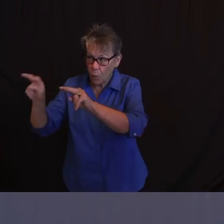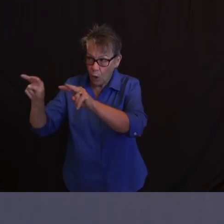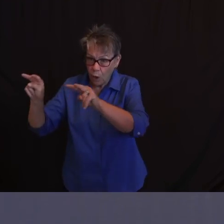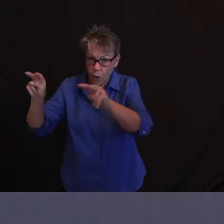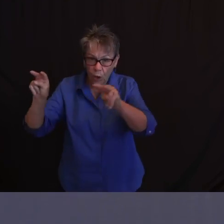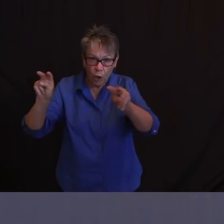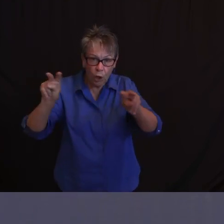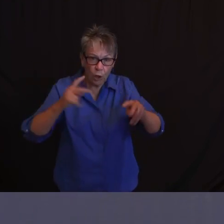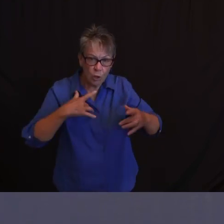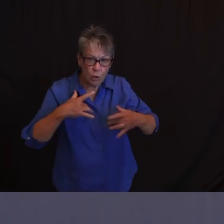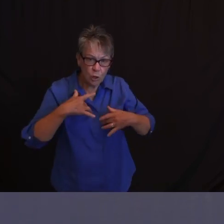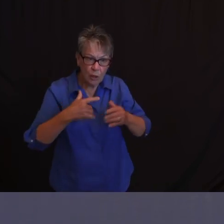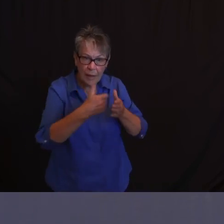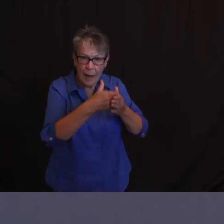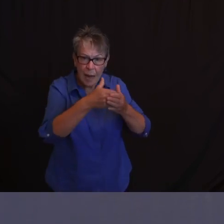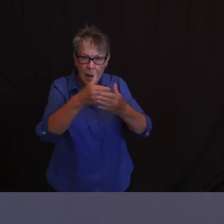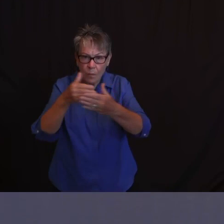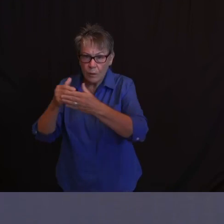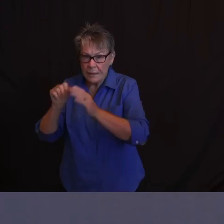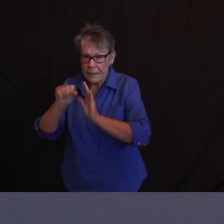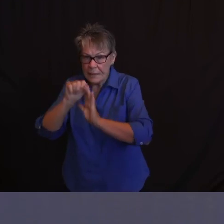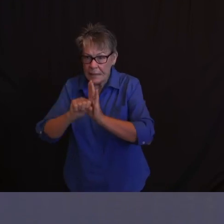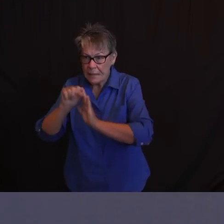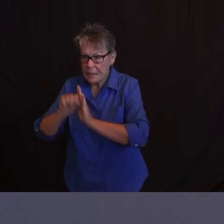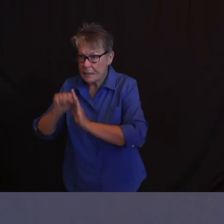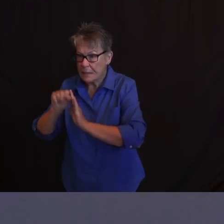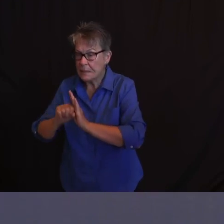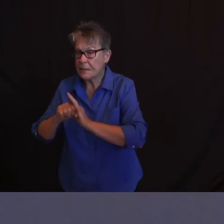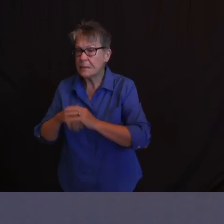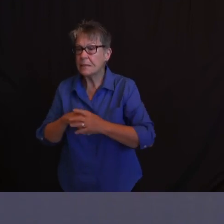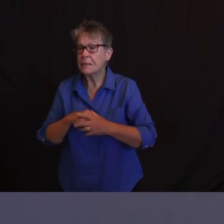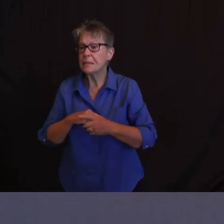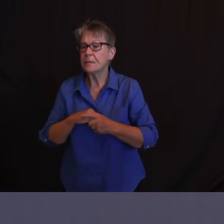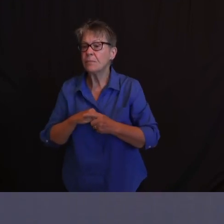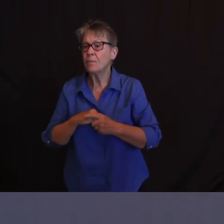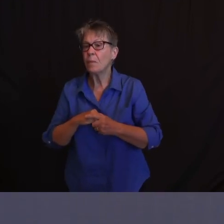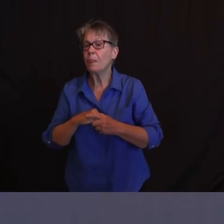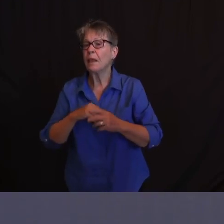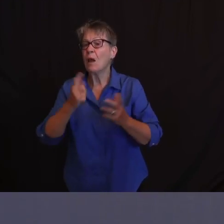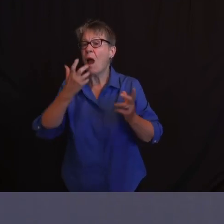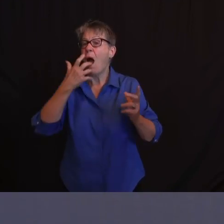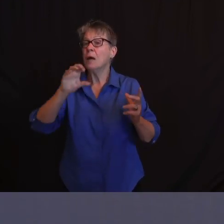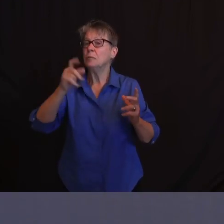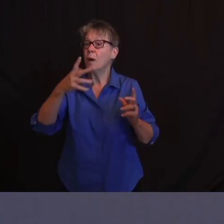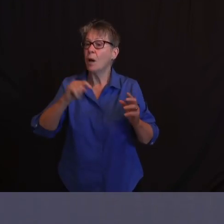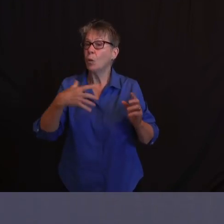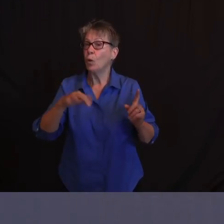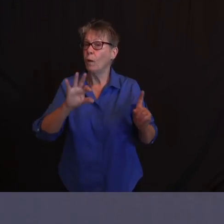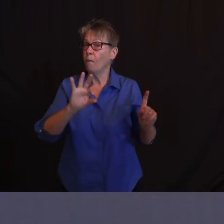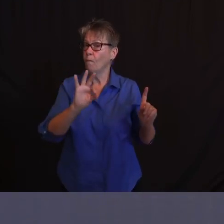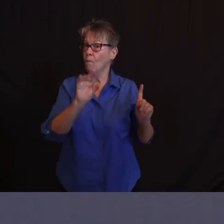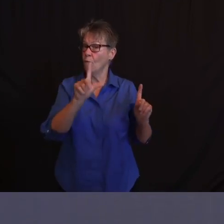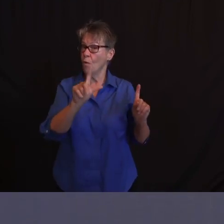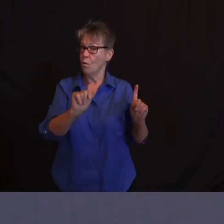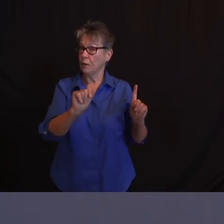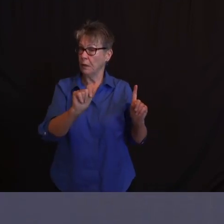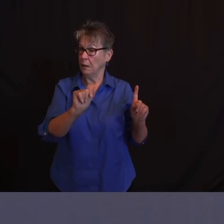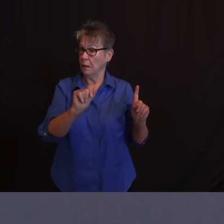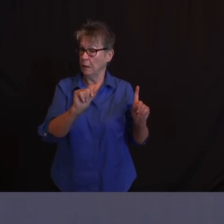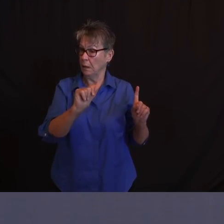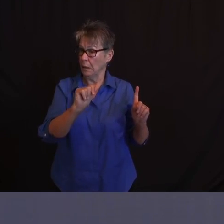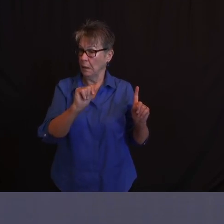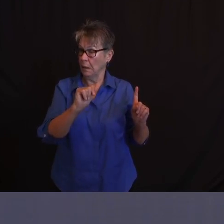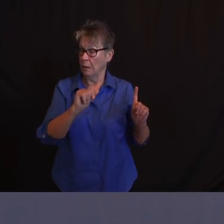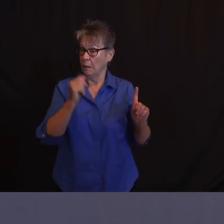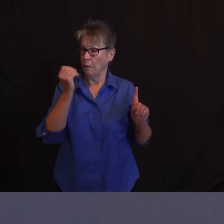other hotspot states out there, if they're not the ones in our neighborhood, Florida would be the one where if you look at the relations, familial,